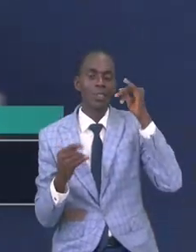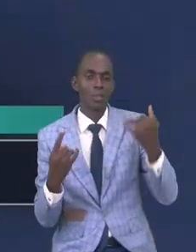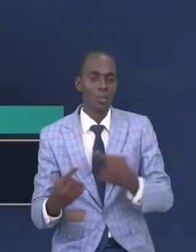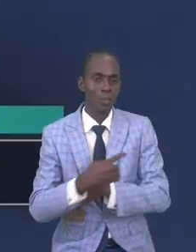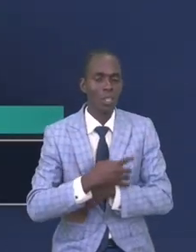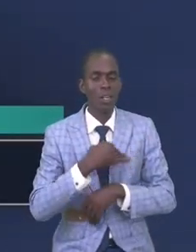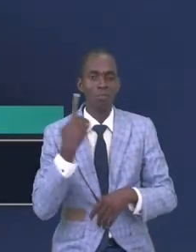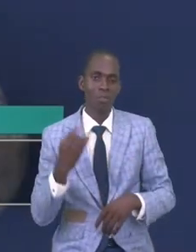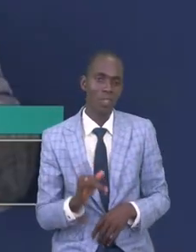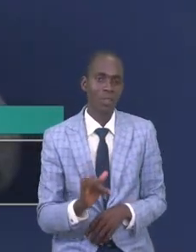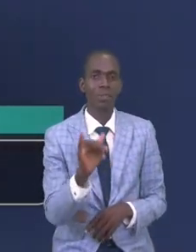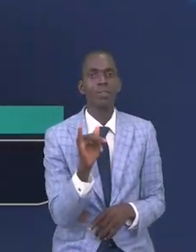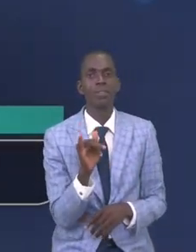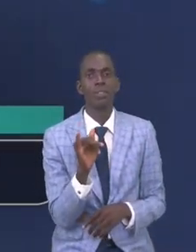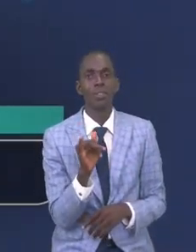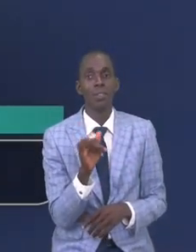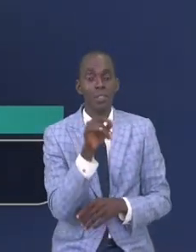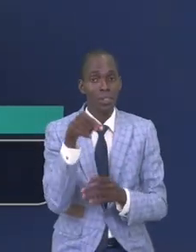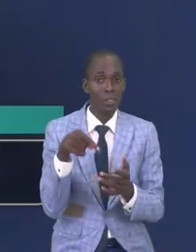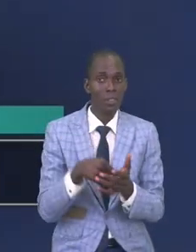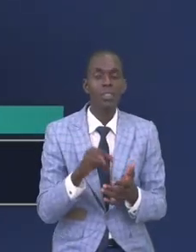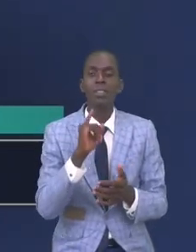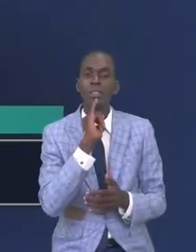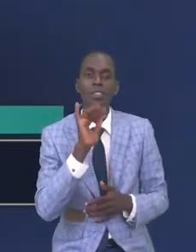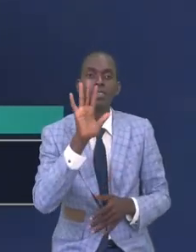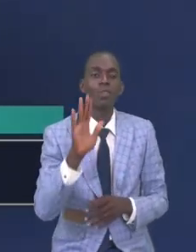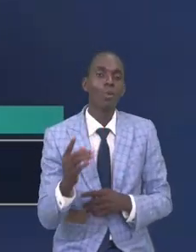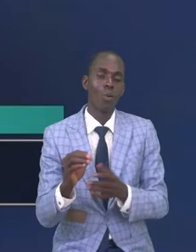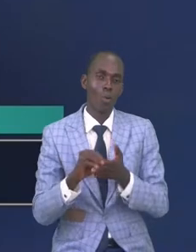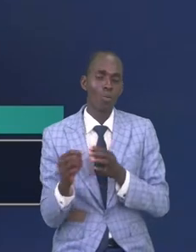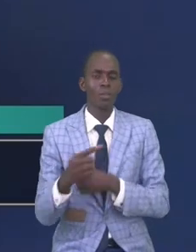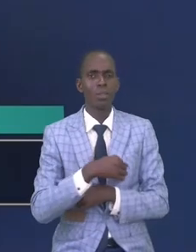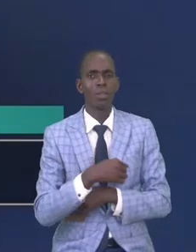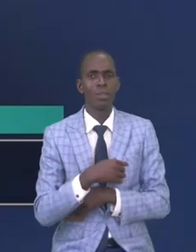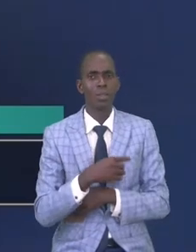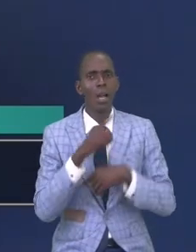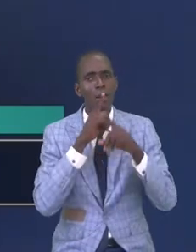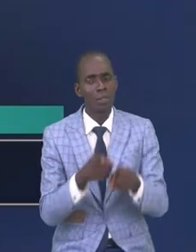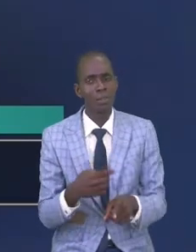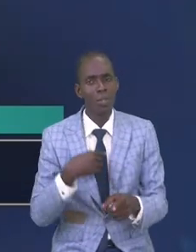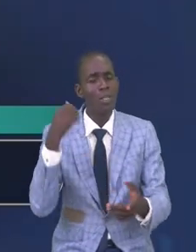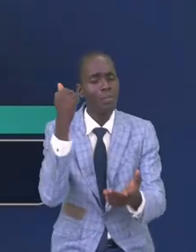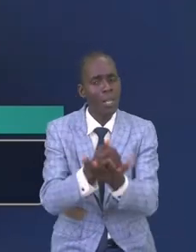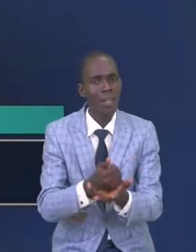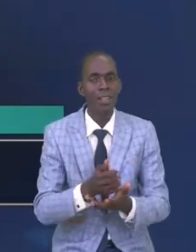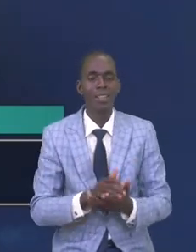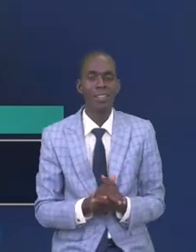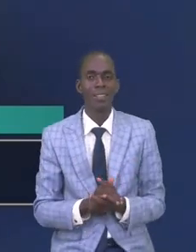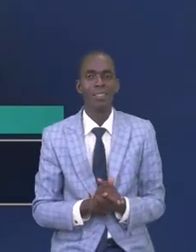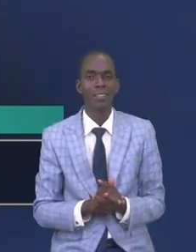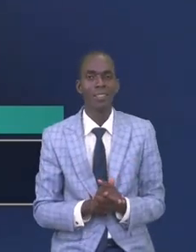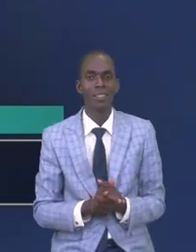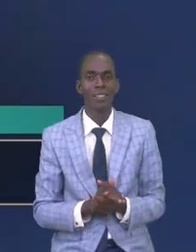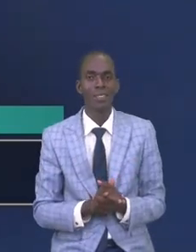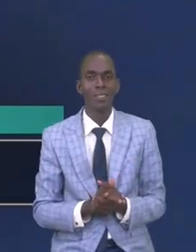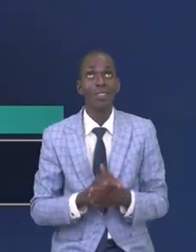and forever. This is your day. I didn't hear you. I will